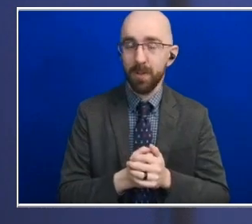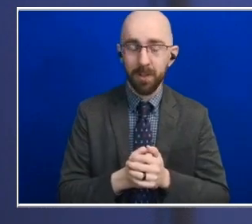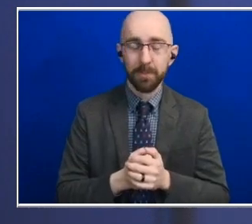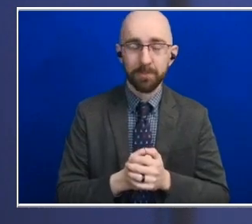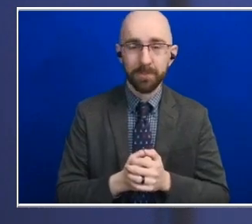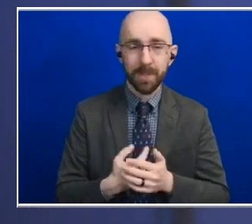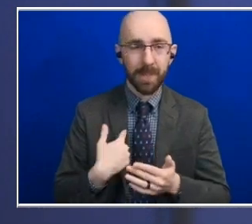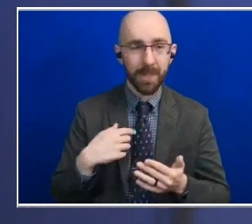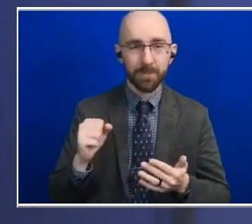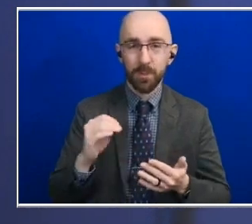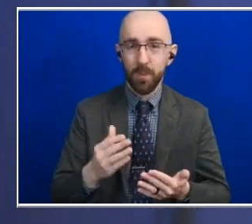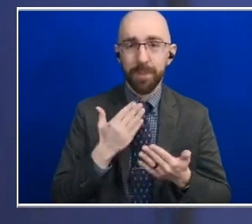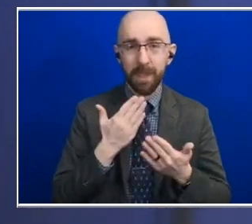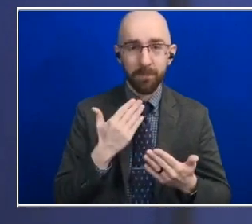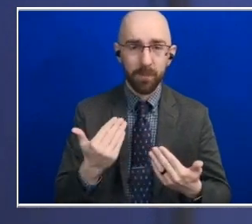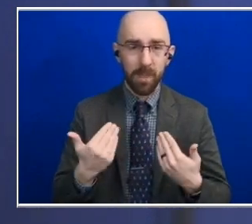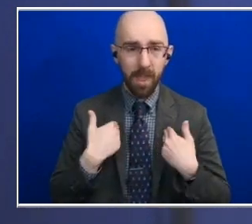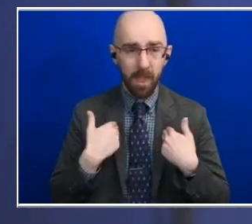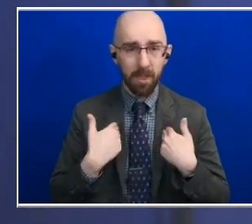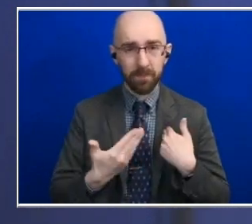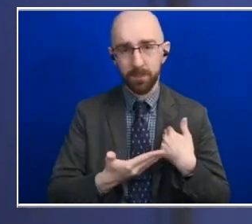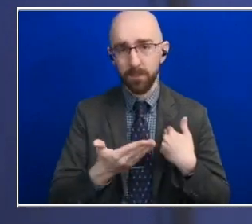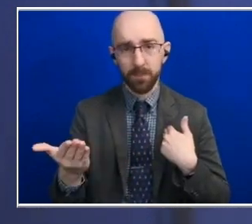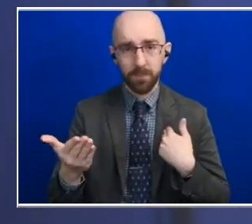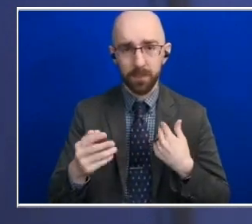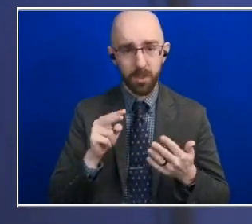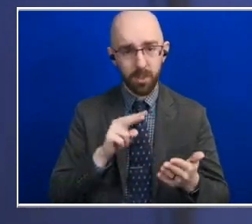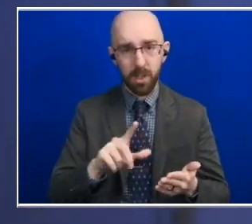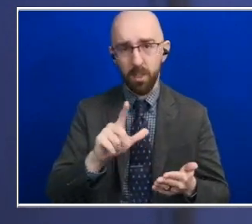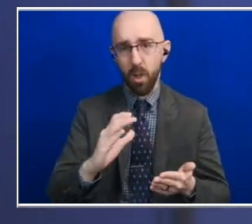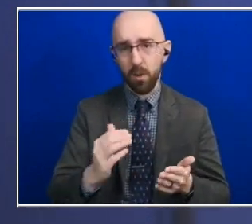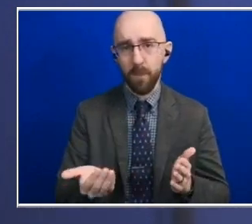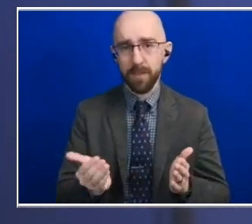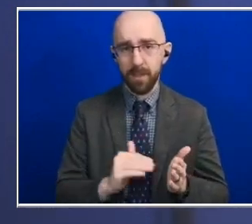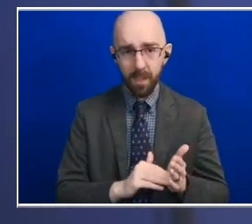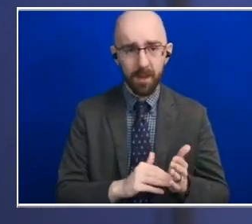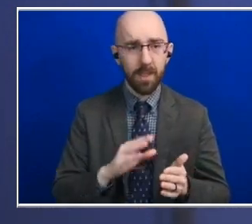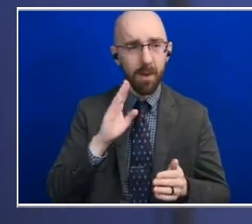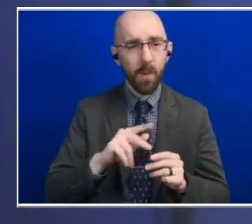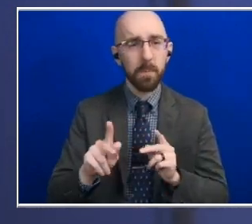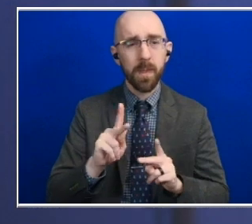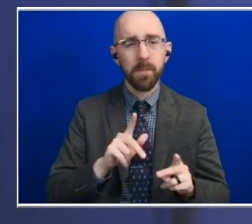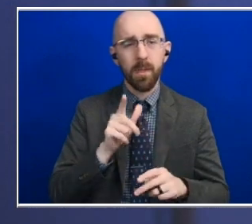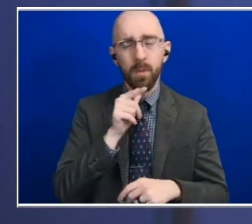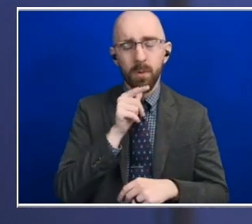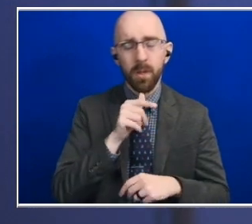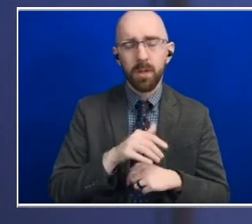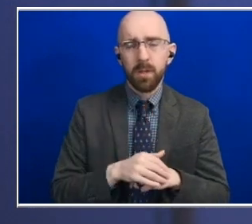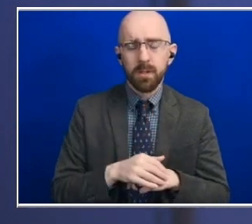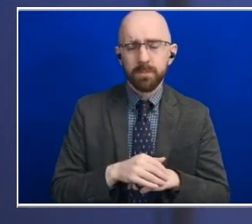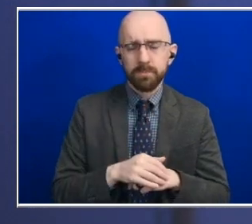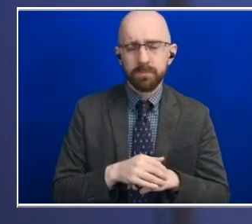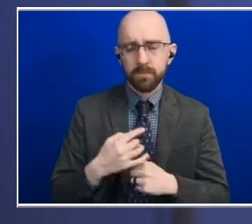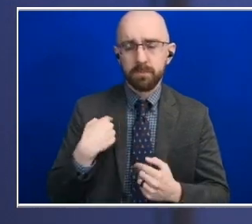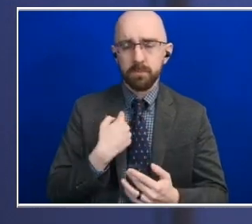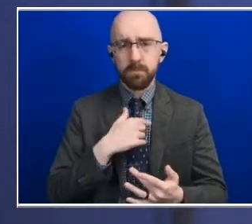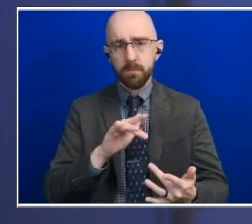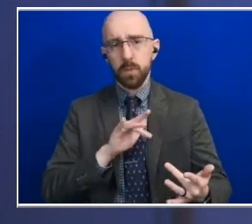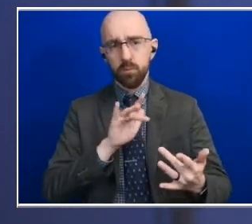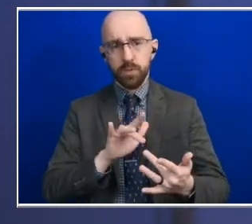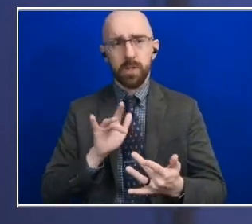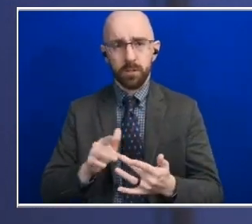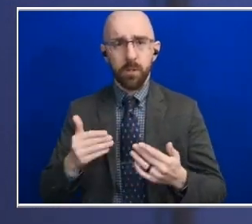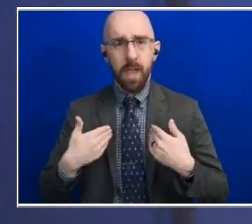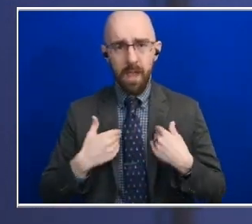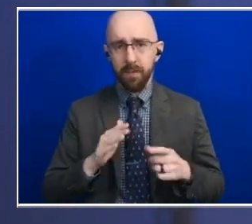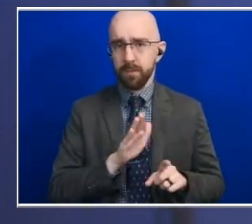to have you all look at long COVID again. I know that the people that we've reached out to that have long COVID,